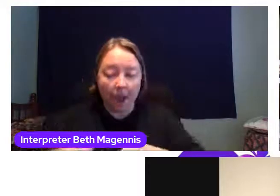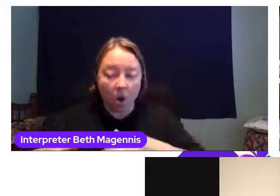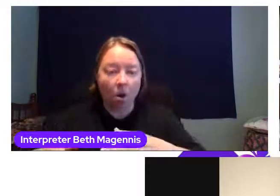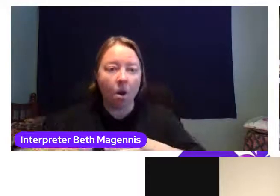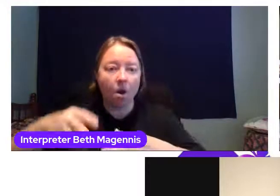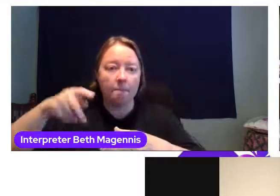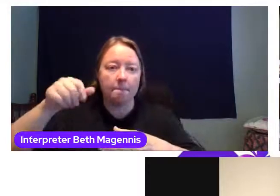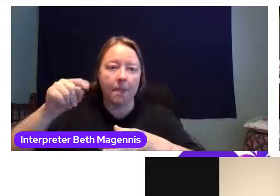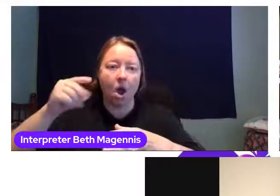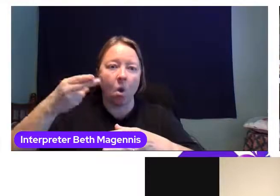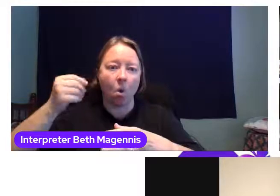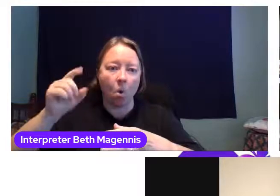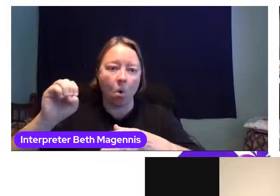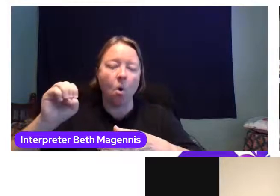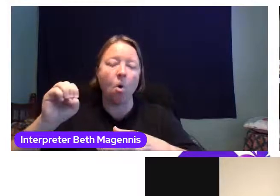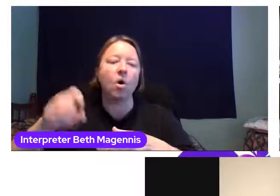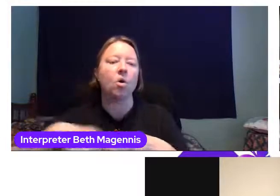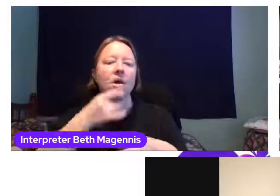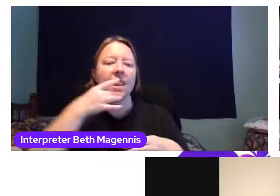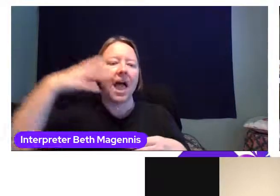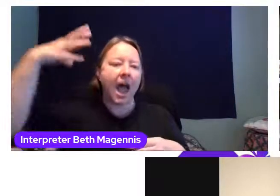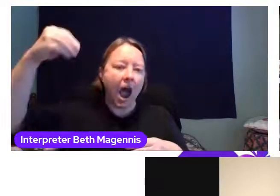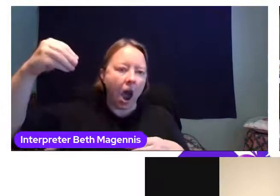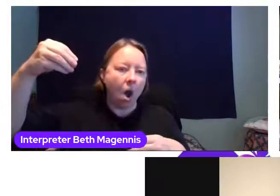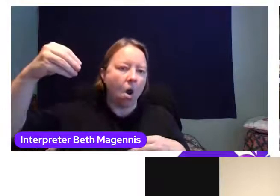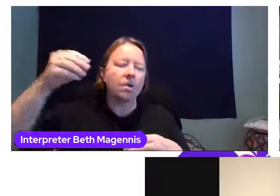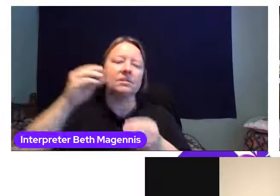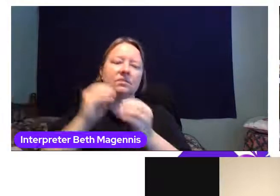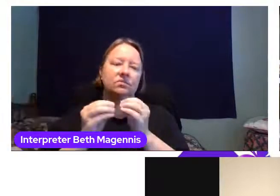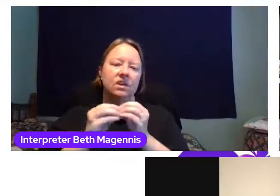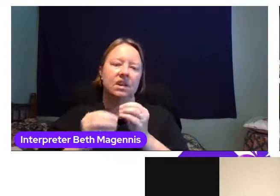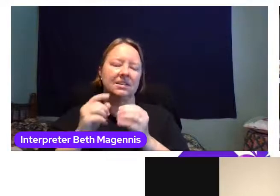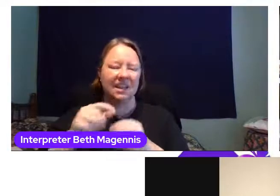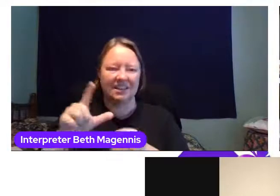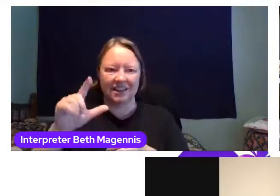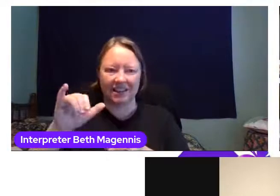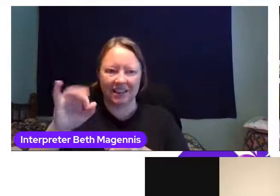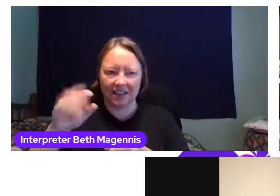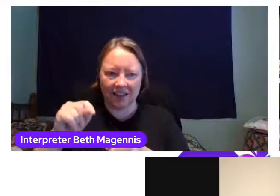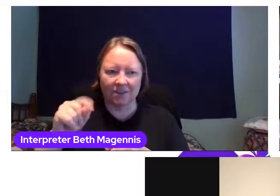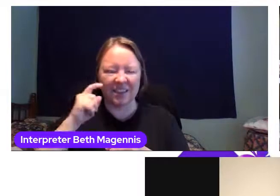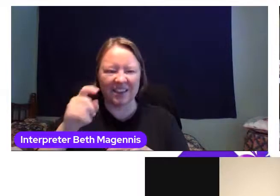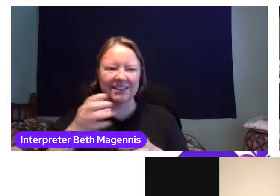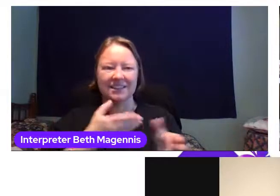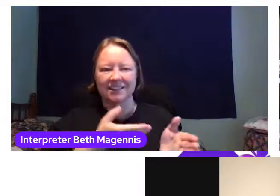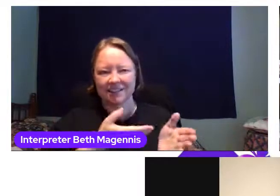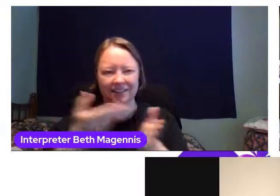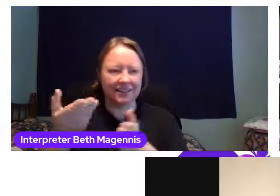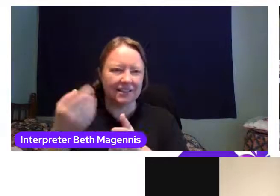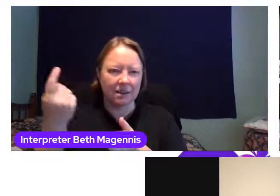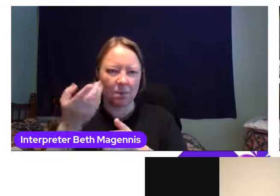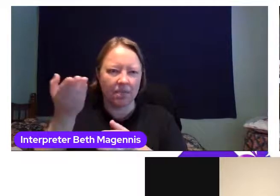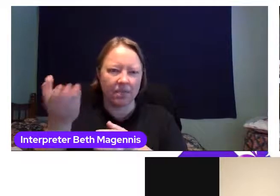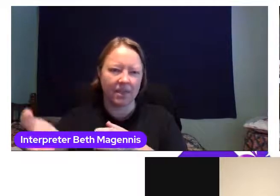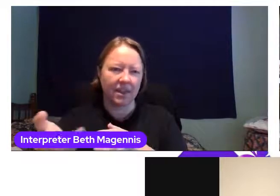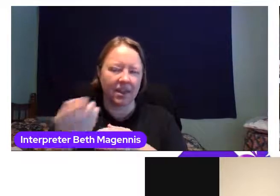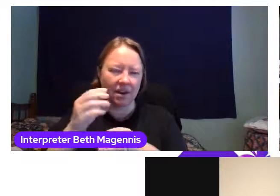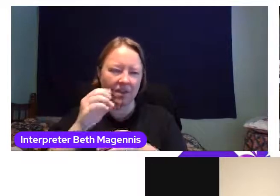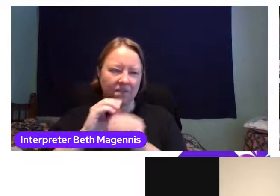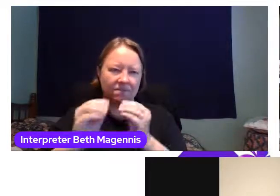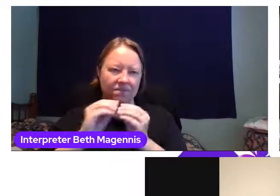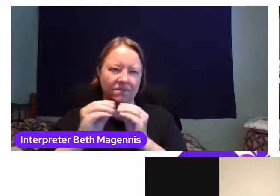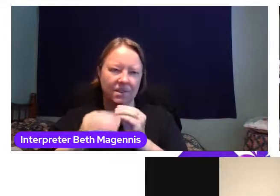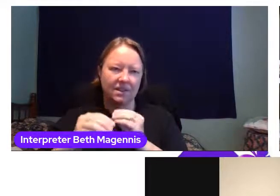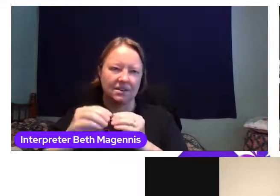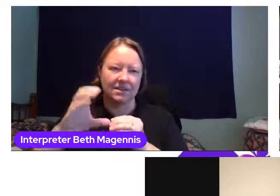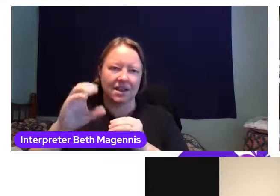fixed. Awesome. You know, there's a lip, let's, you know, get my asphalt guy out there, or, you know, concrete repairs, and let's get it